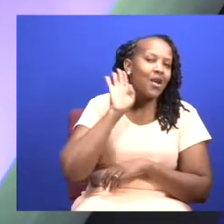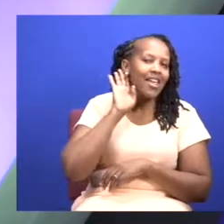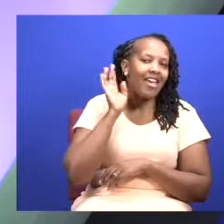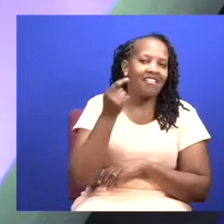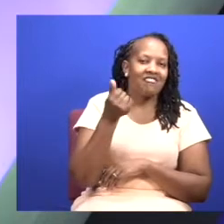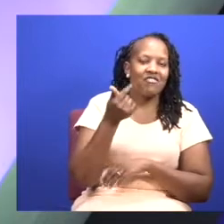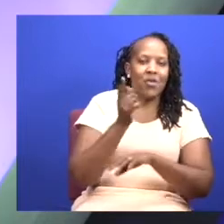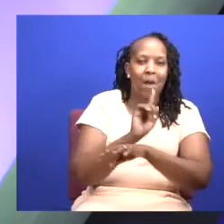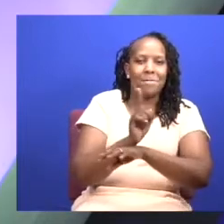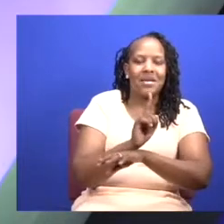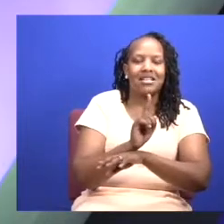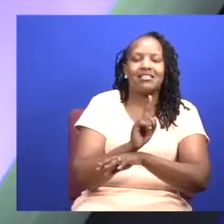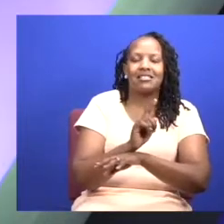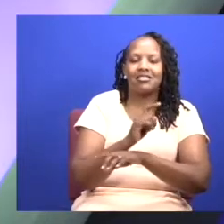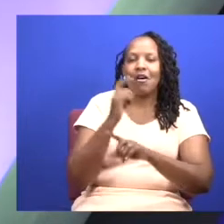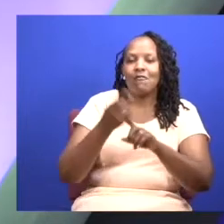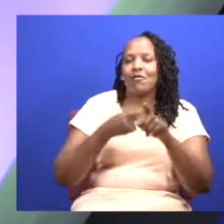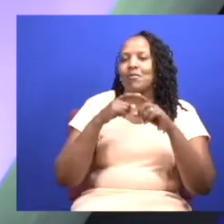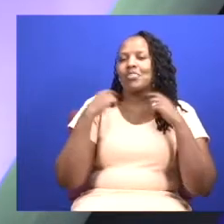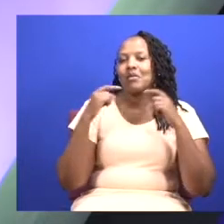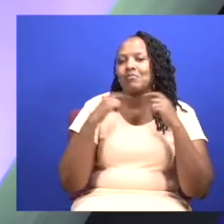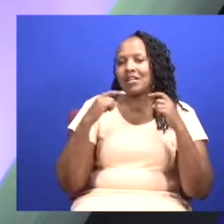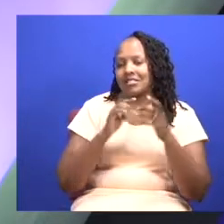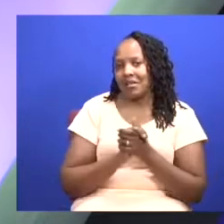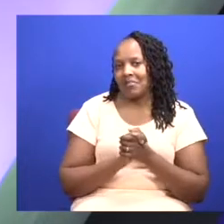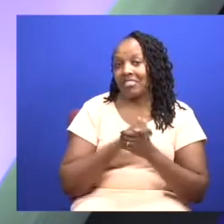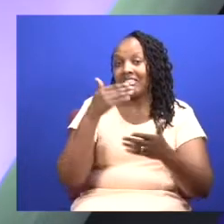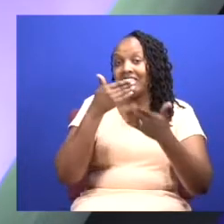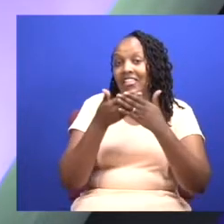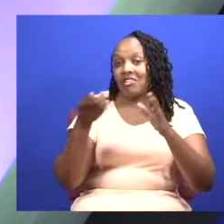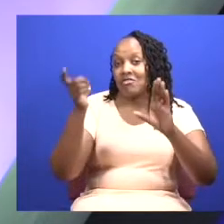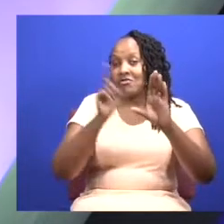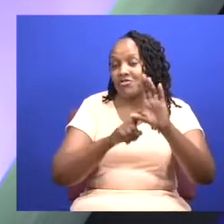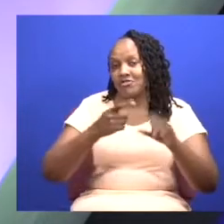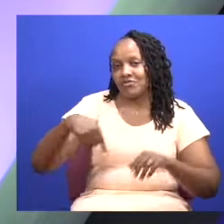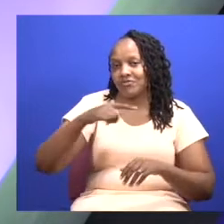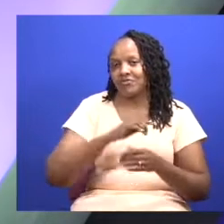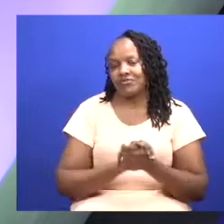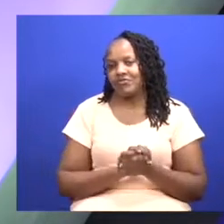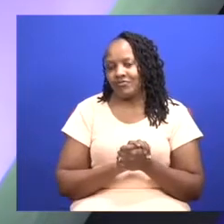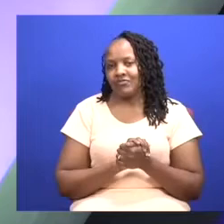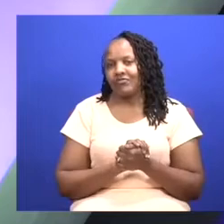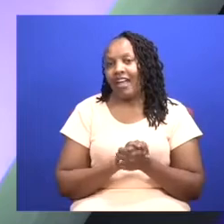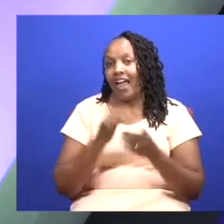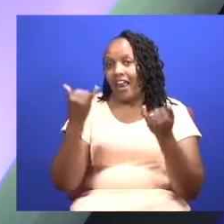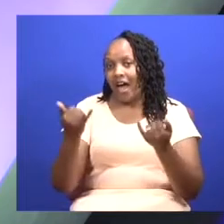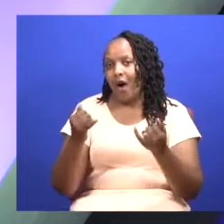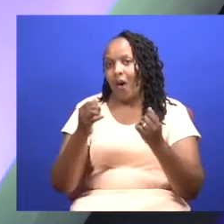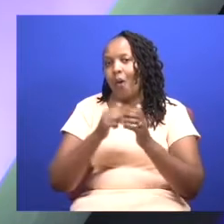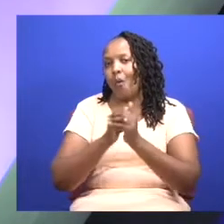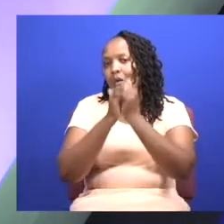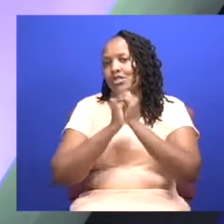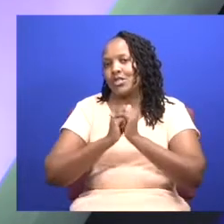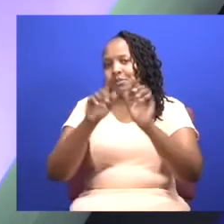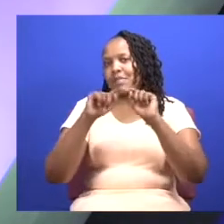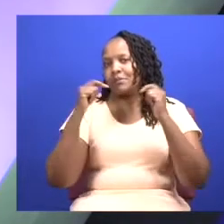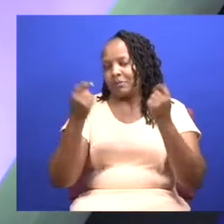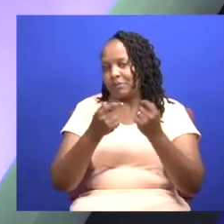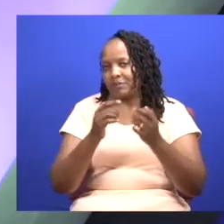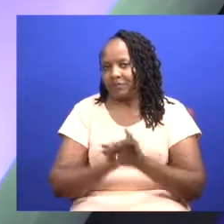from Reverend Isige in a few more moments right here on CBS Family Service. Thank you for joining us. Right over to our worship team.